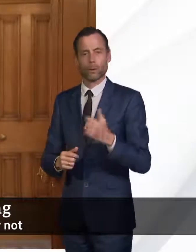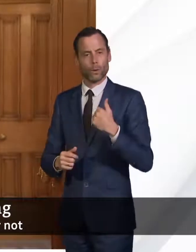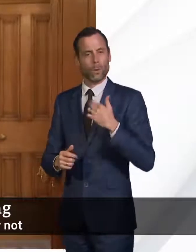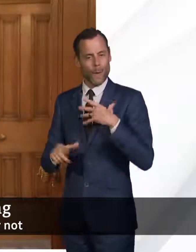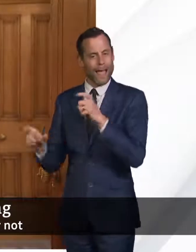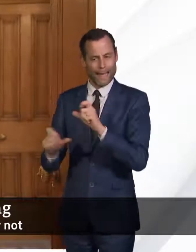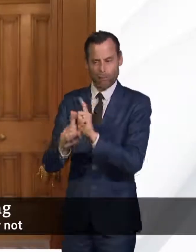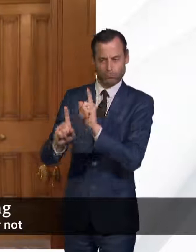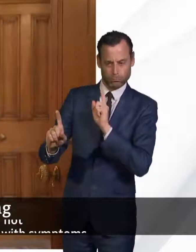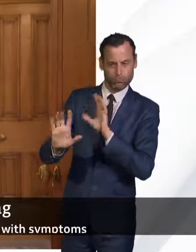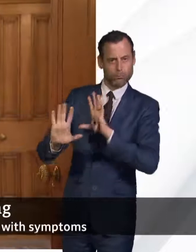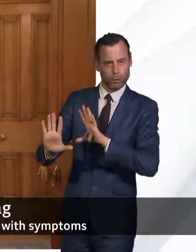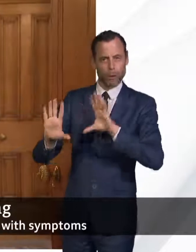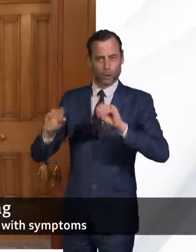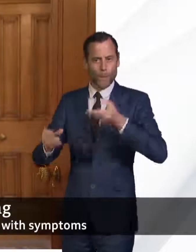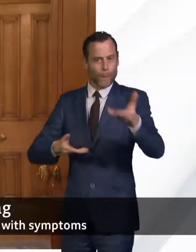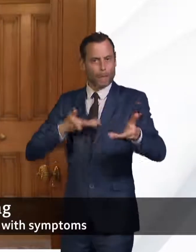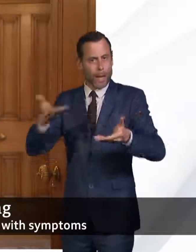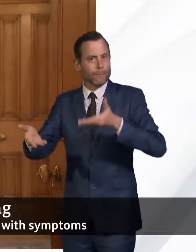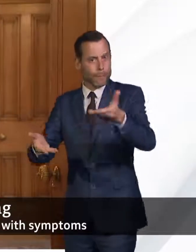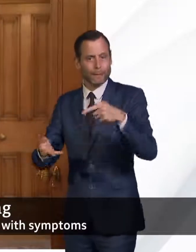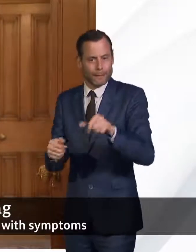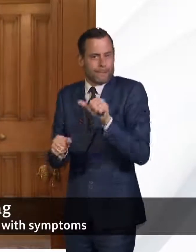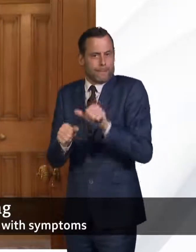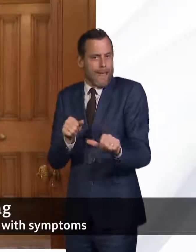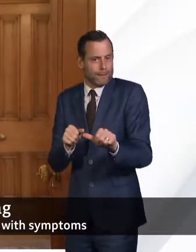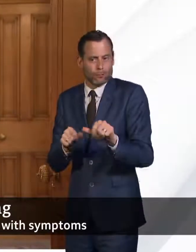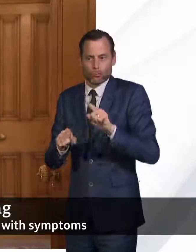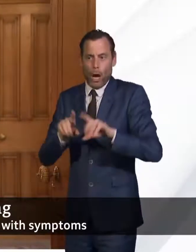the best thing for health, and it's the best thing for the economy.